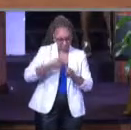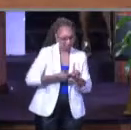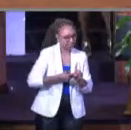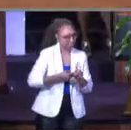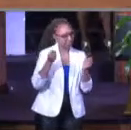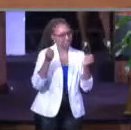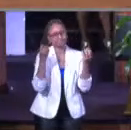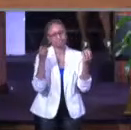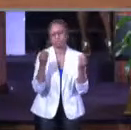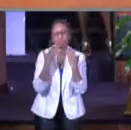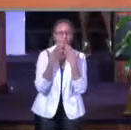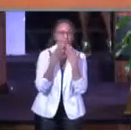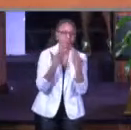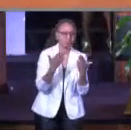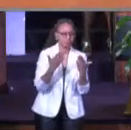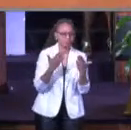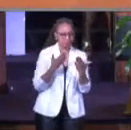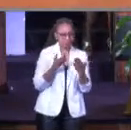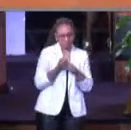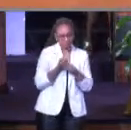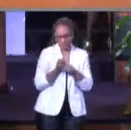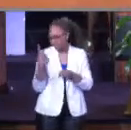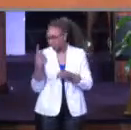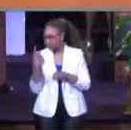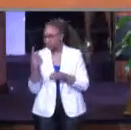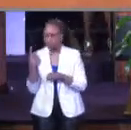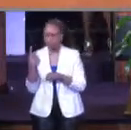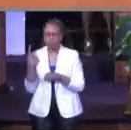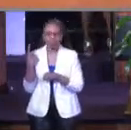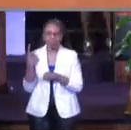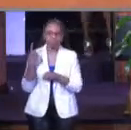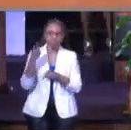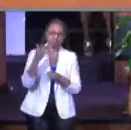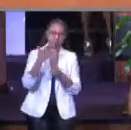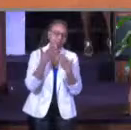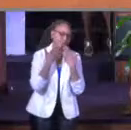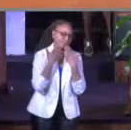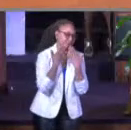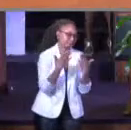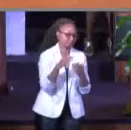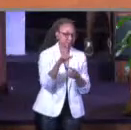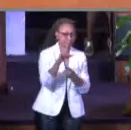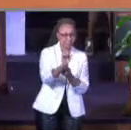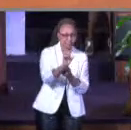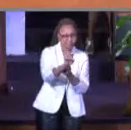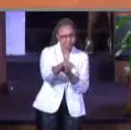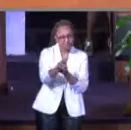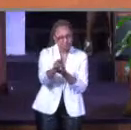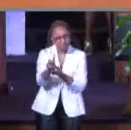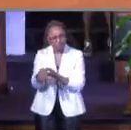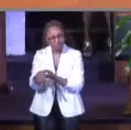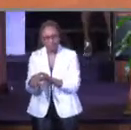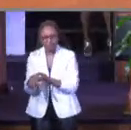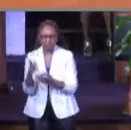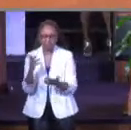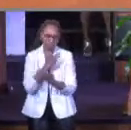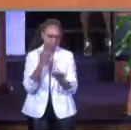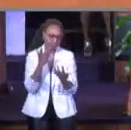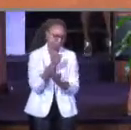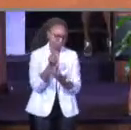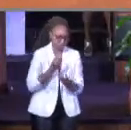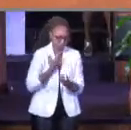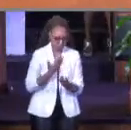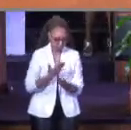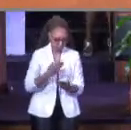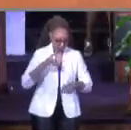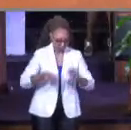So good to last year. You've been in 2020. So good. We